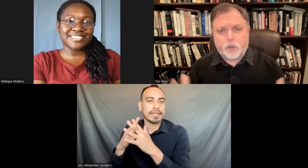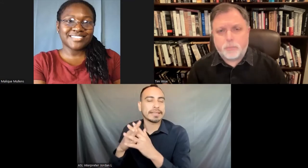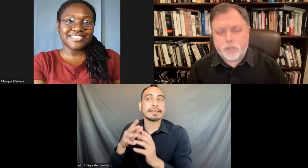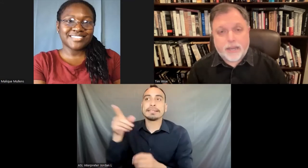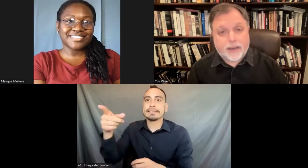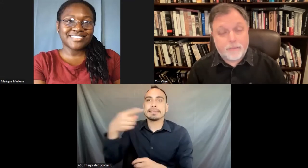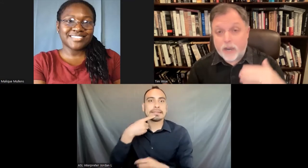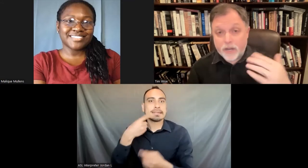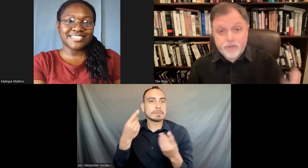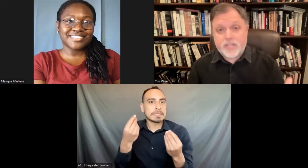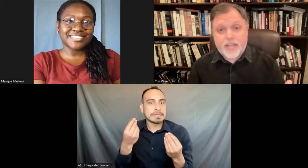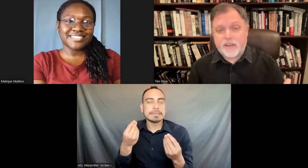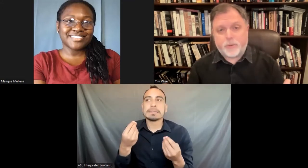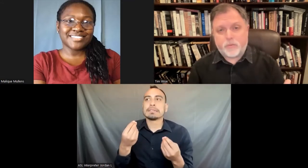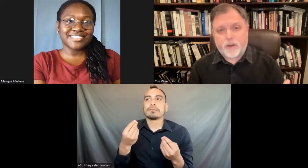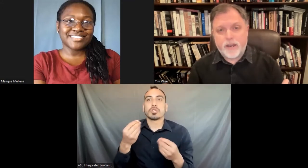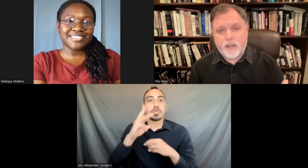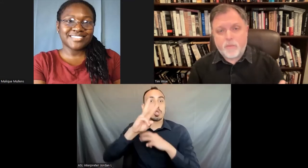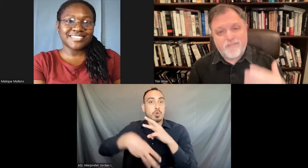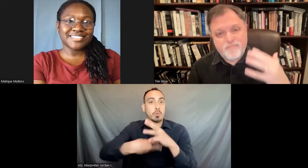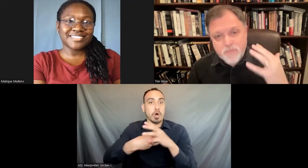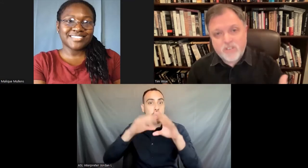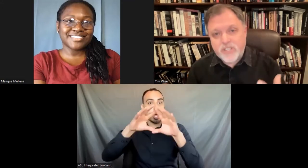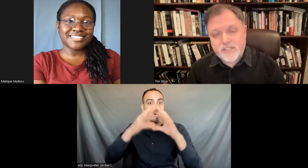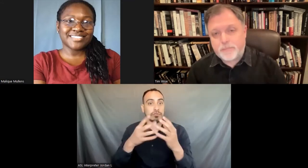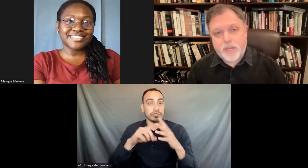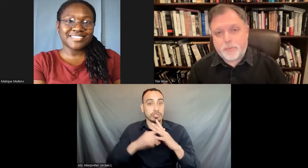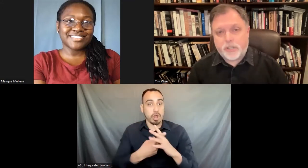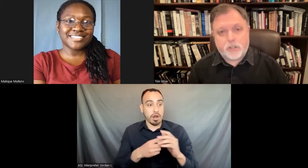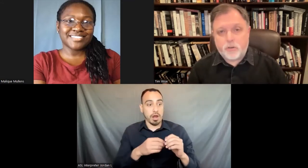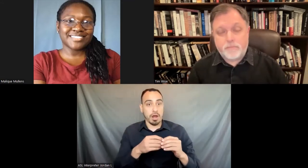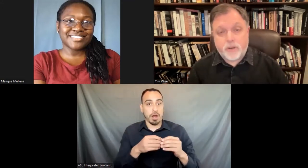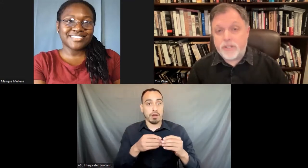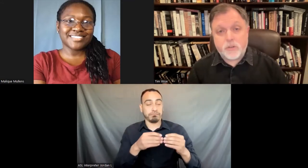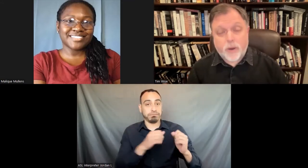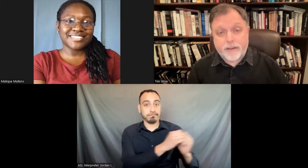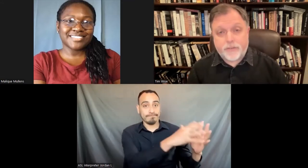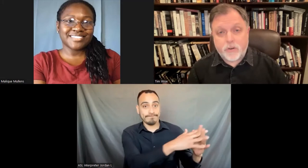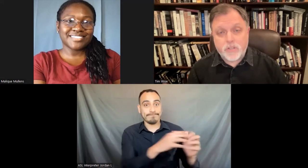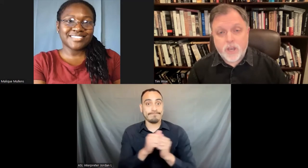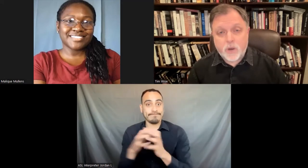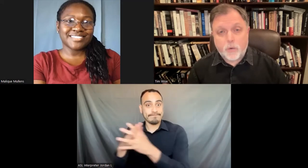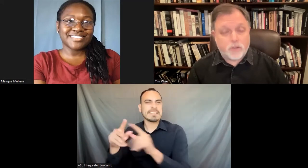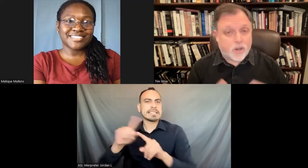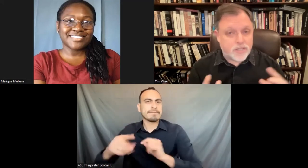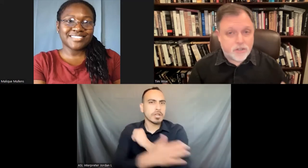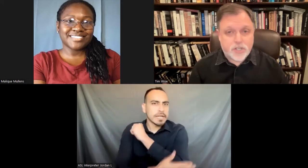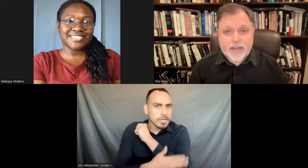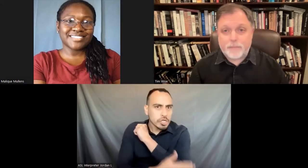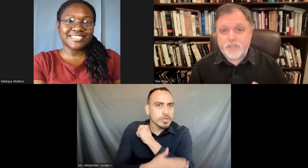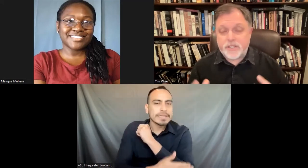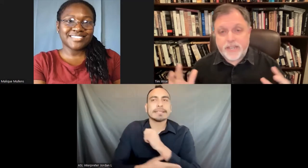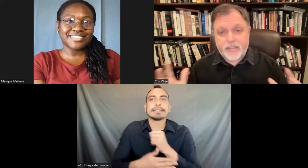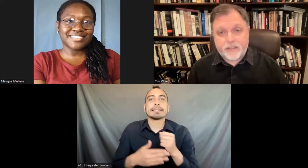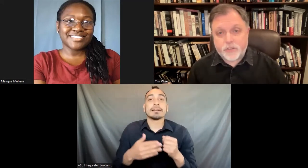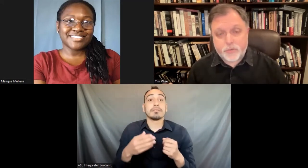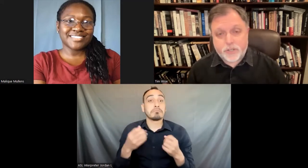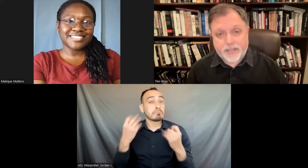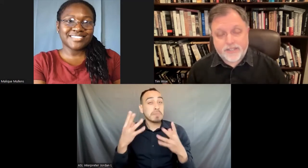to the global economy. Understandable, right? We have millions of people, including millions of white folks, who have lost their jobs